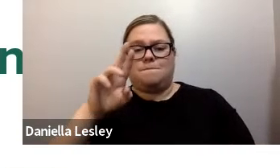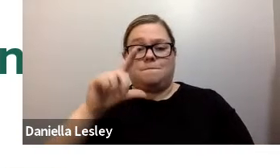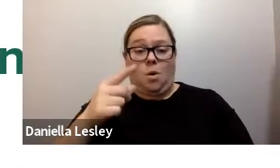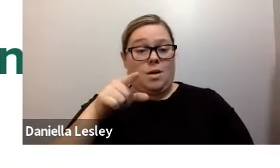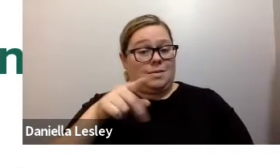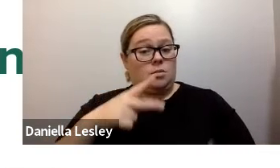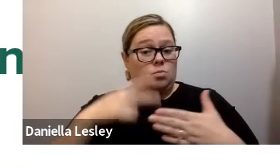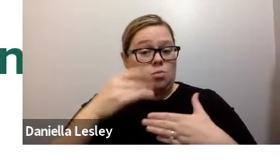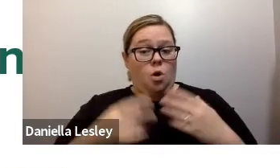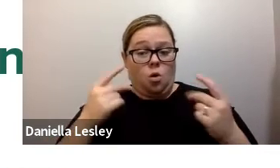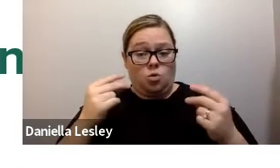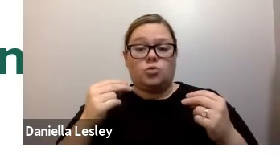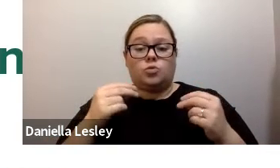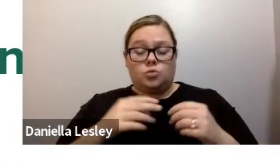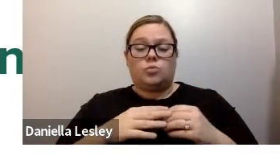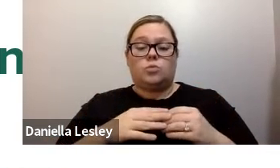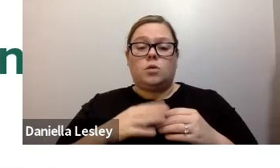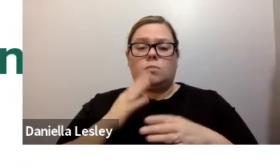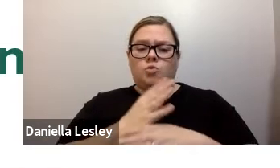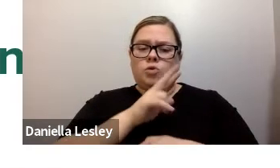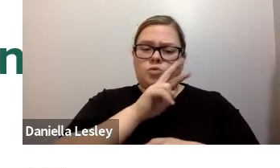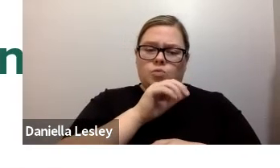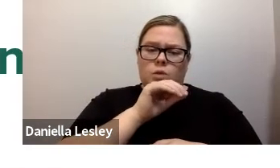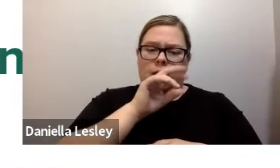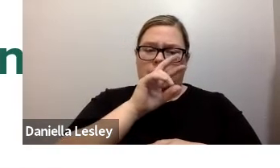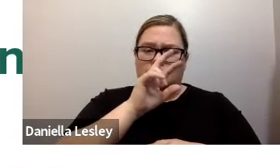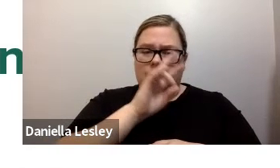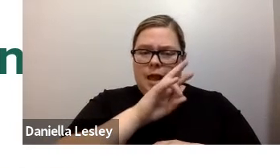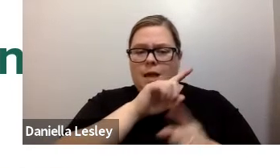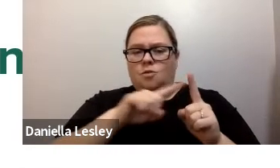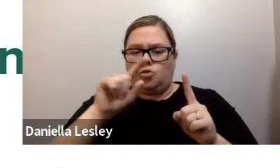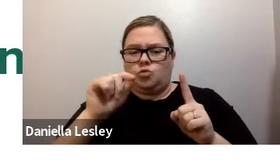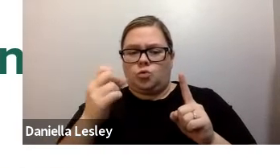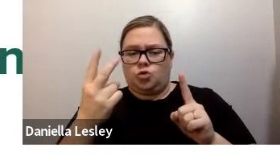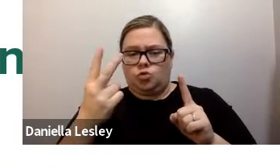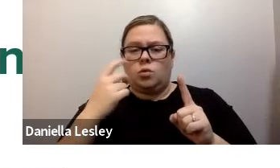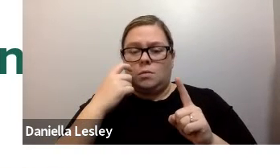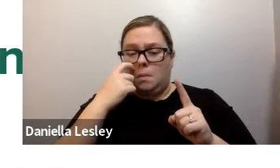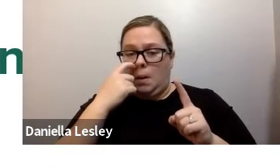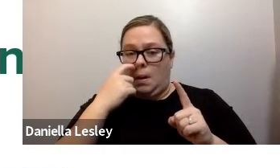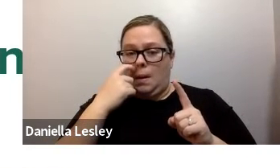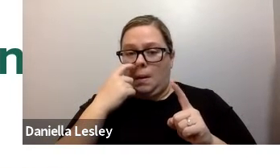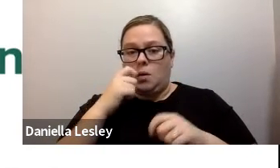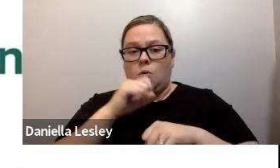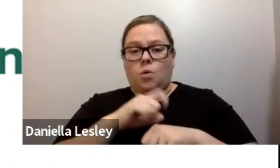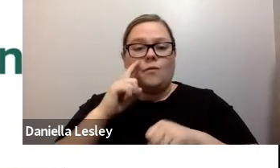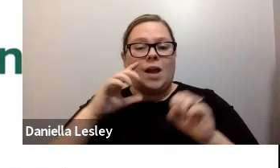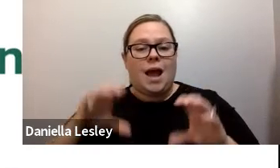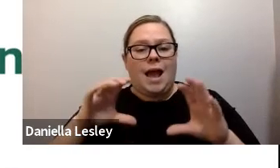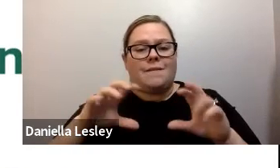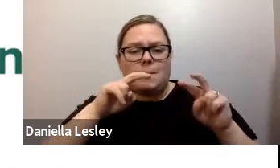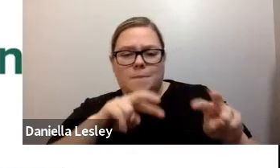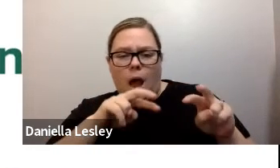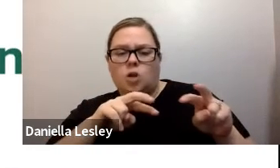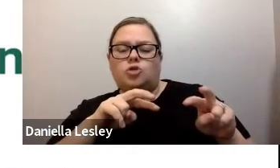did between years 2007 and 2012 is to develop algorithms for activity monitors that were